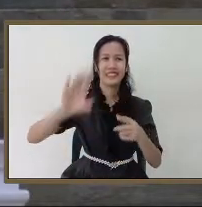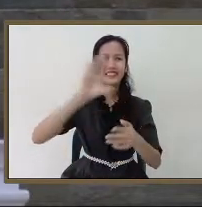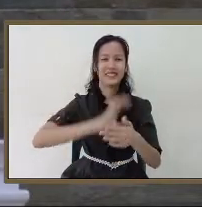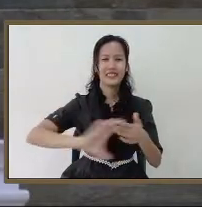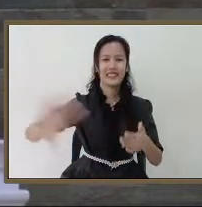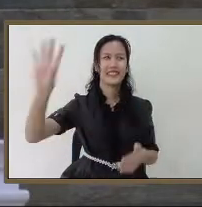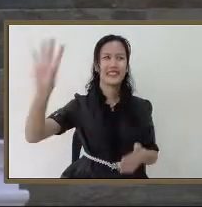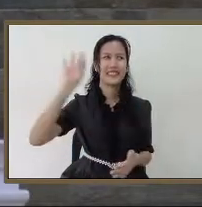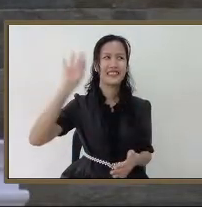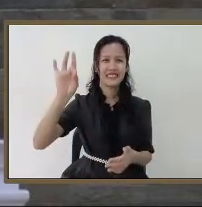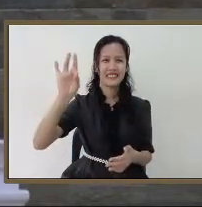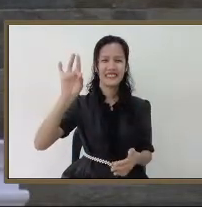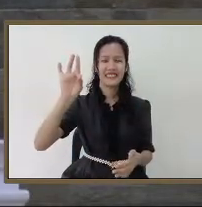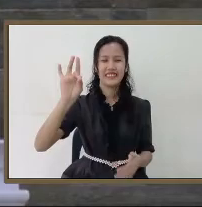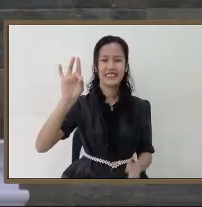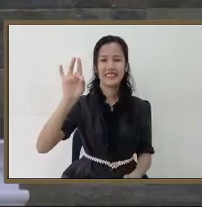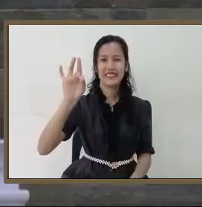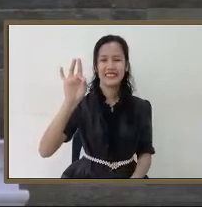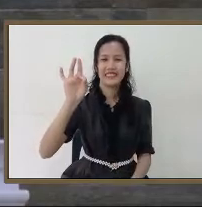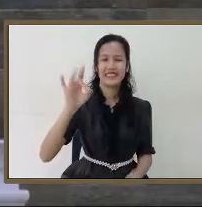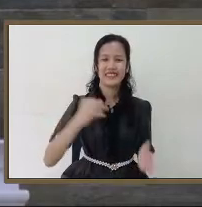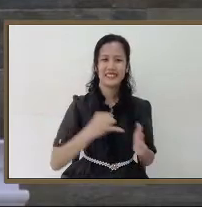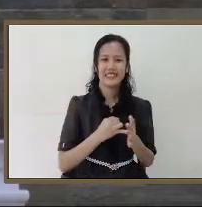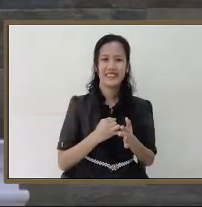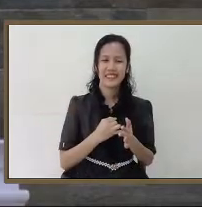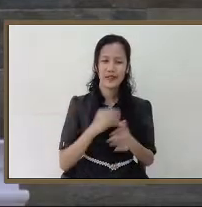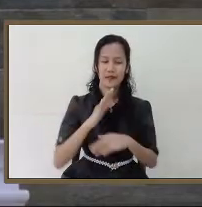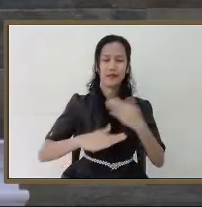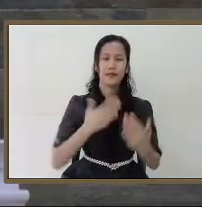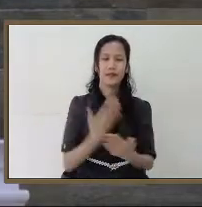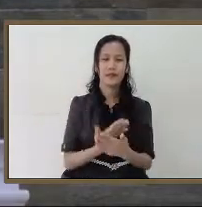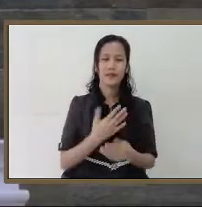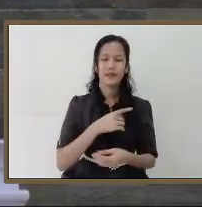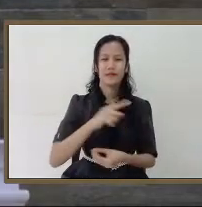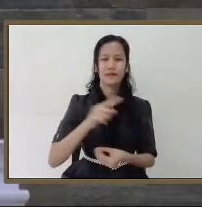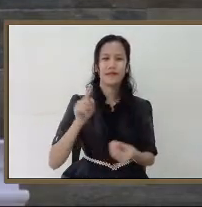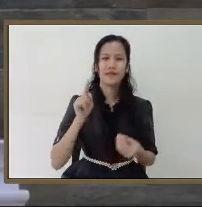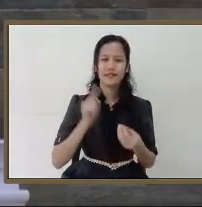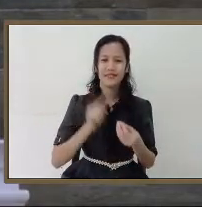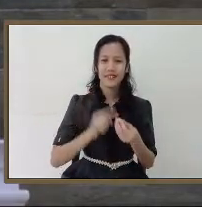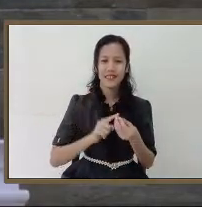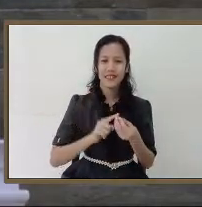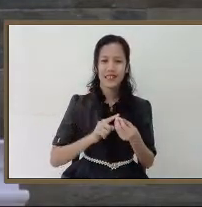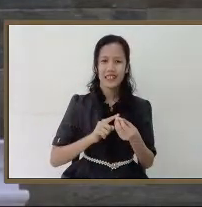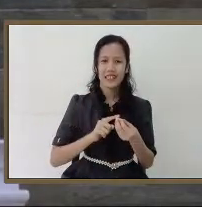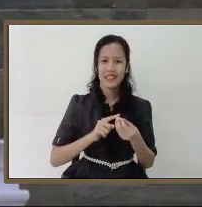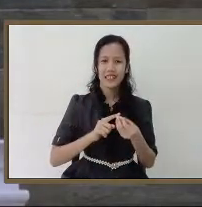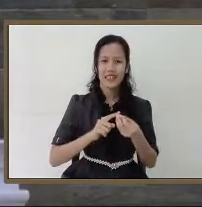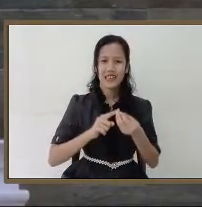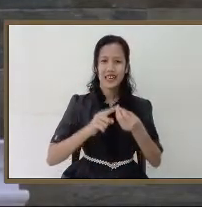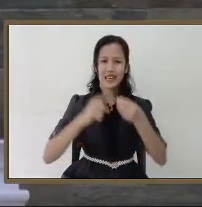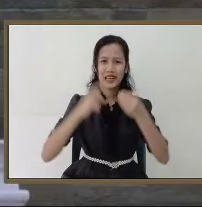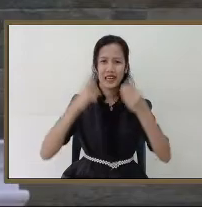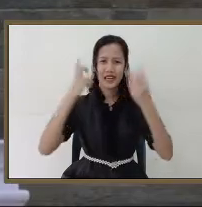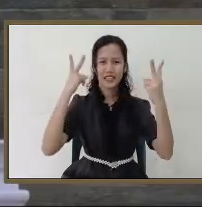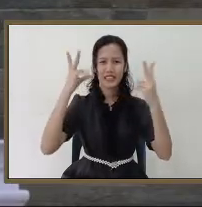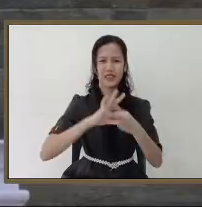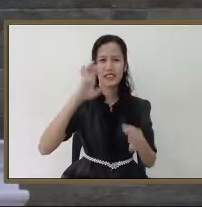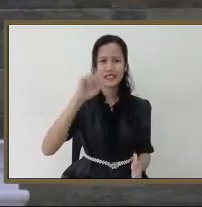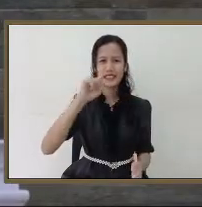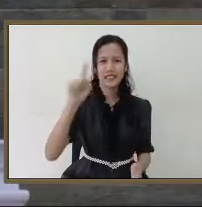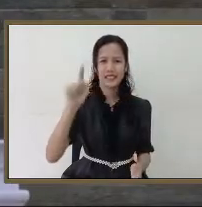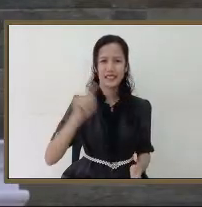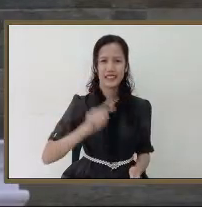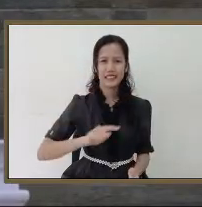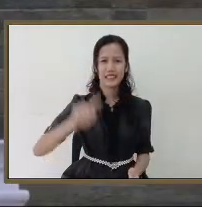to chapter 8, it is all about the visit of Ezra to Jerusalem. Okay? Ito